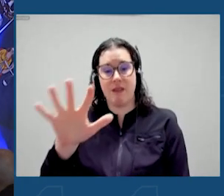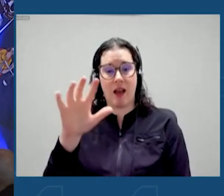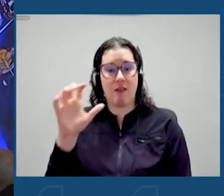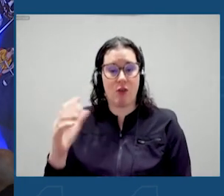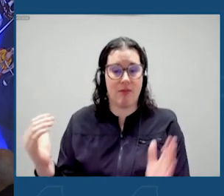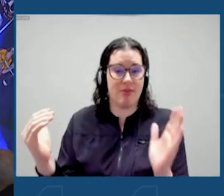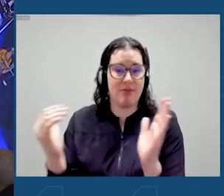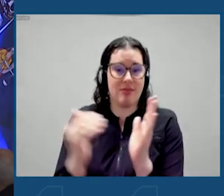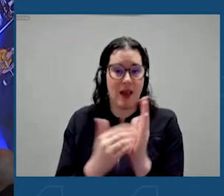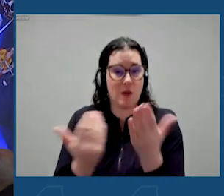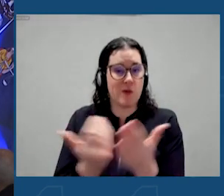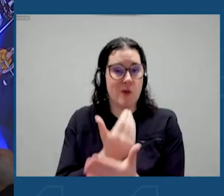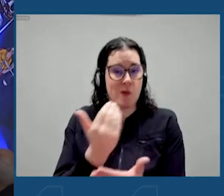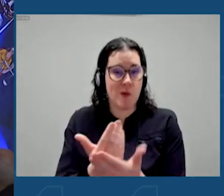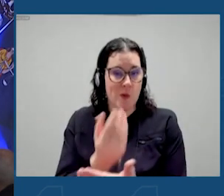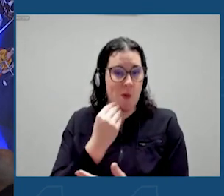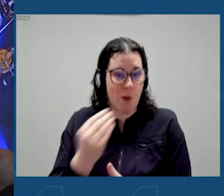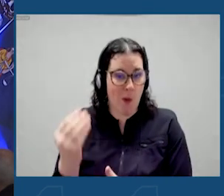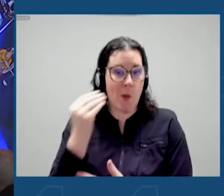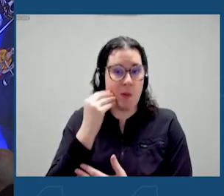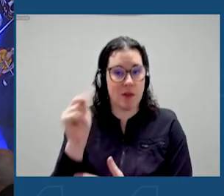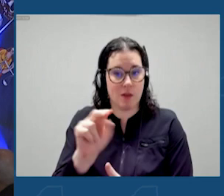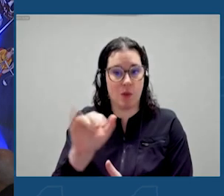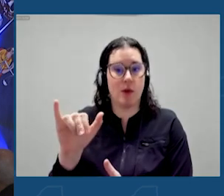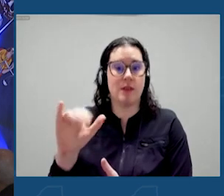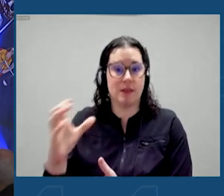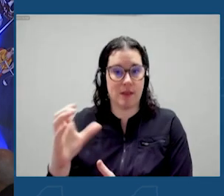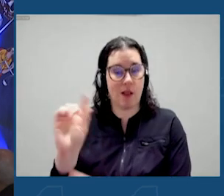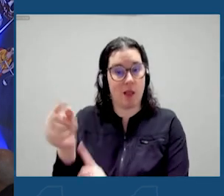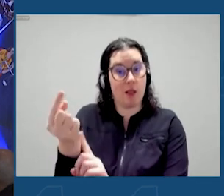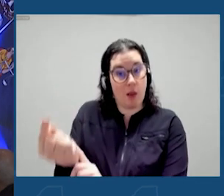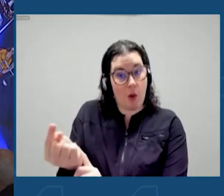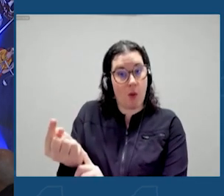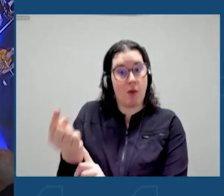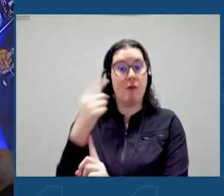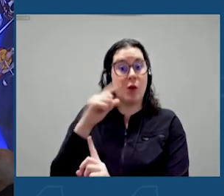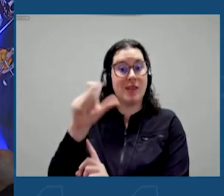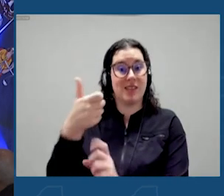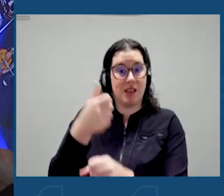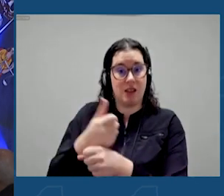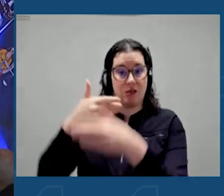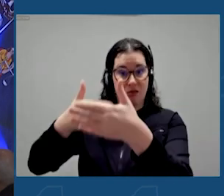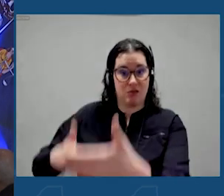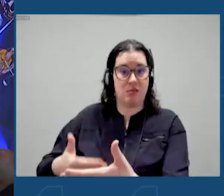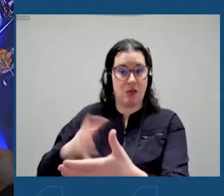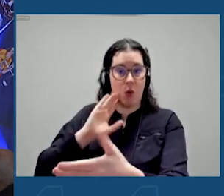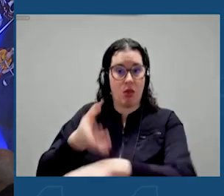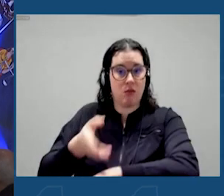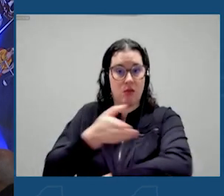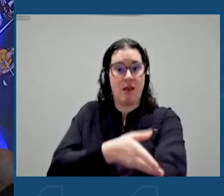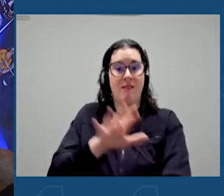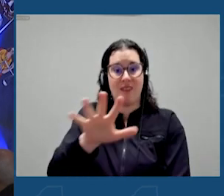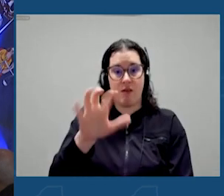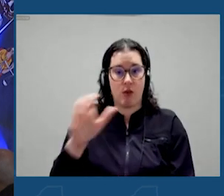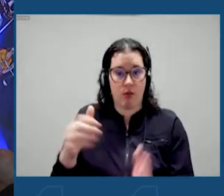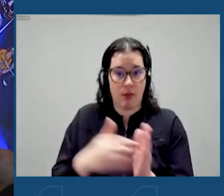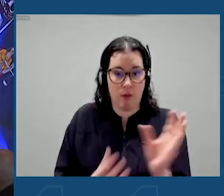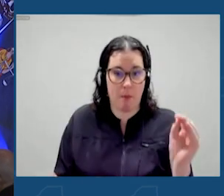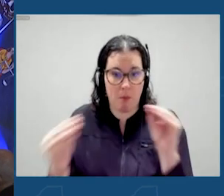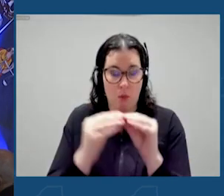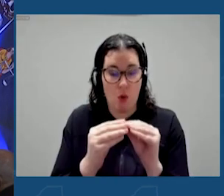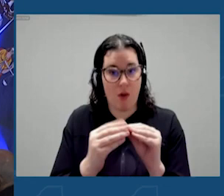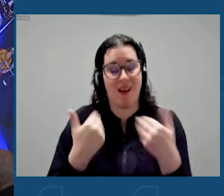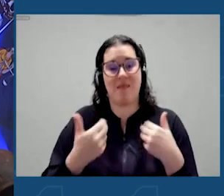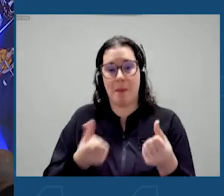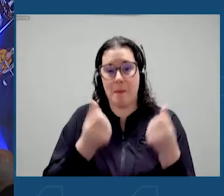500,000 new units in New York City alone over the next 10 years. And there's a series of initiatives in here